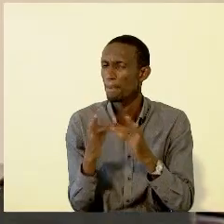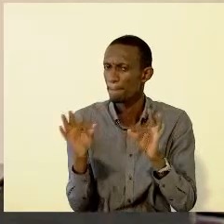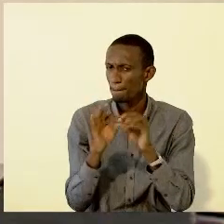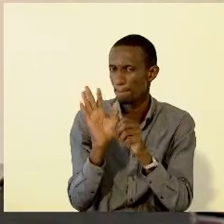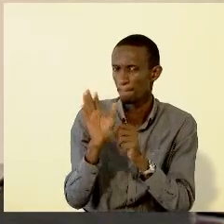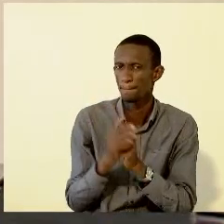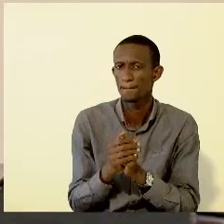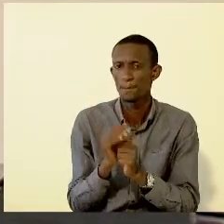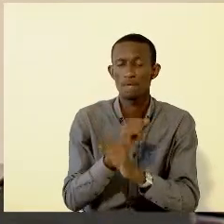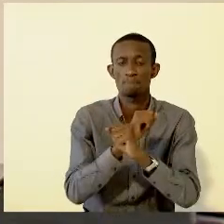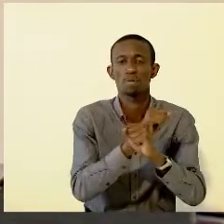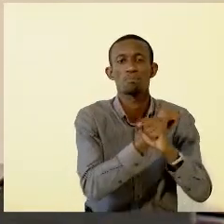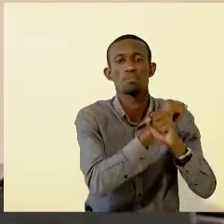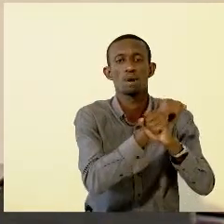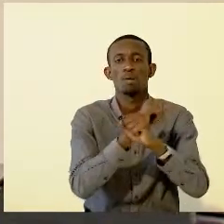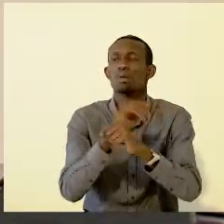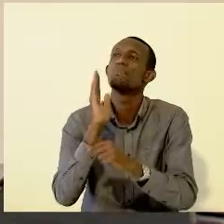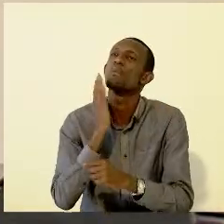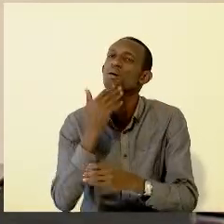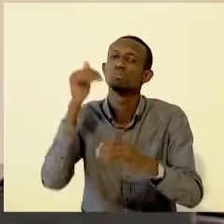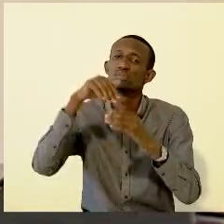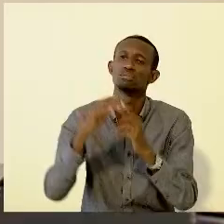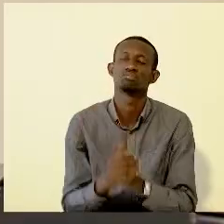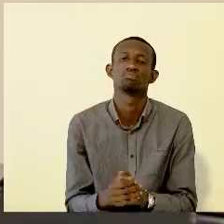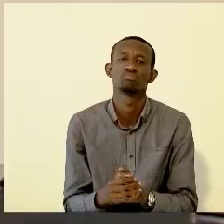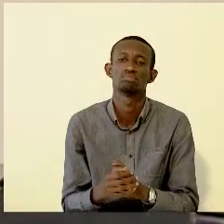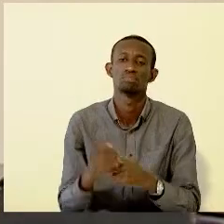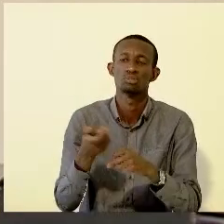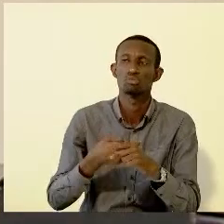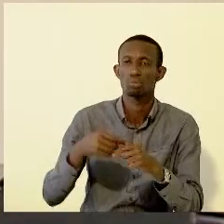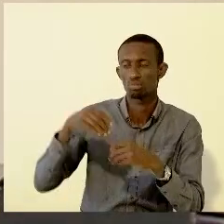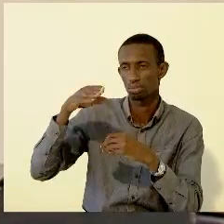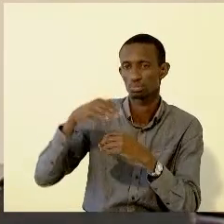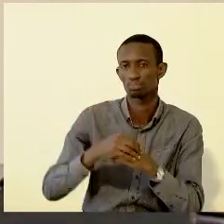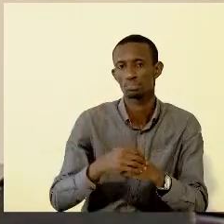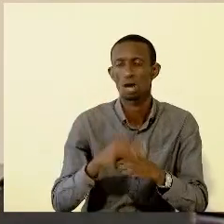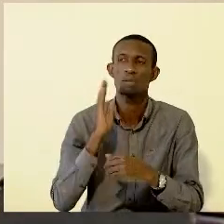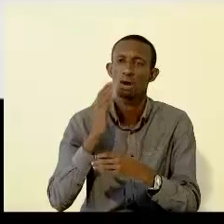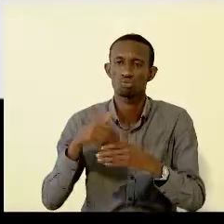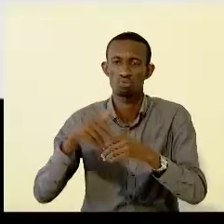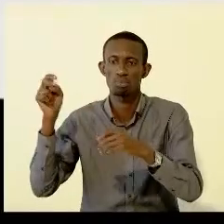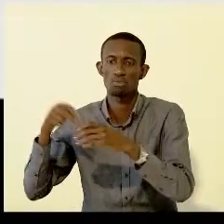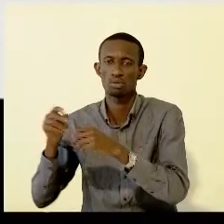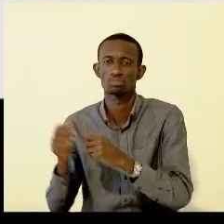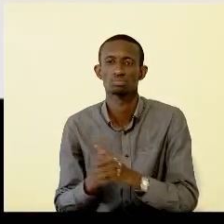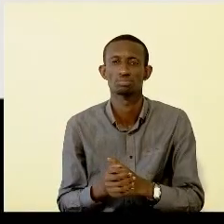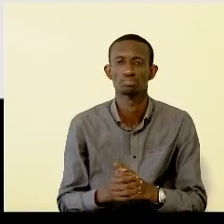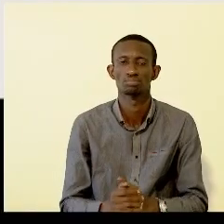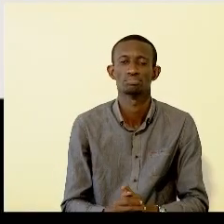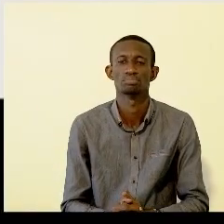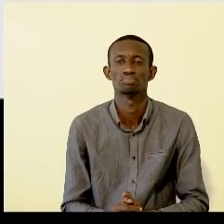excessive loss of water from the plant. Then this